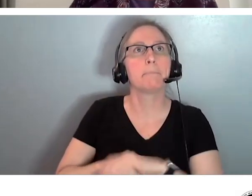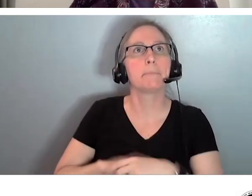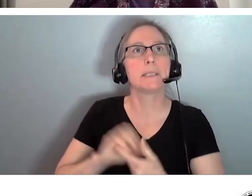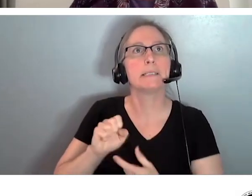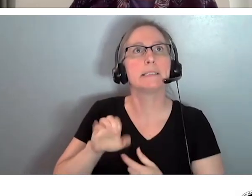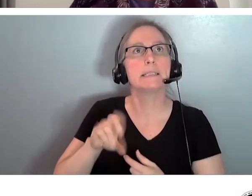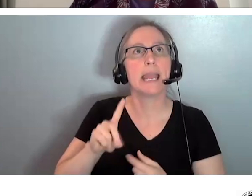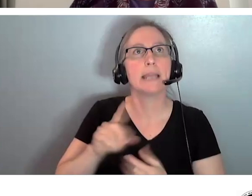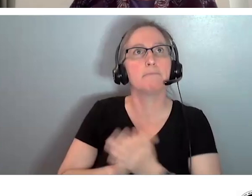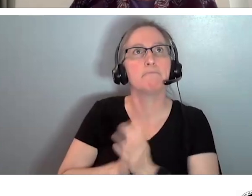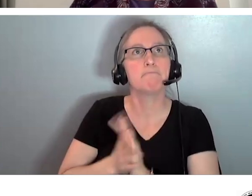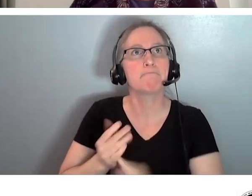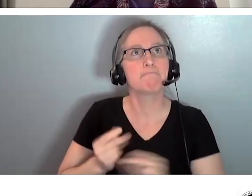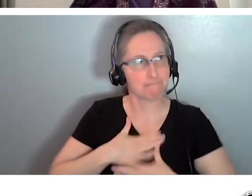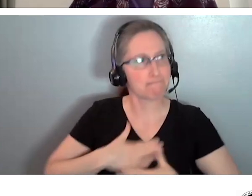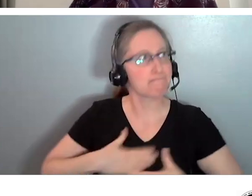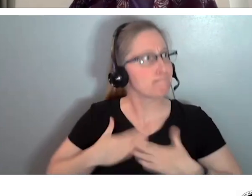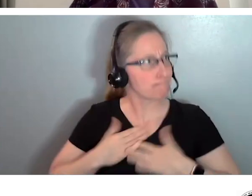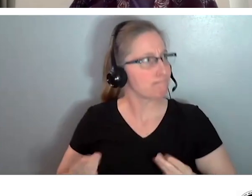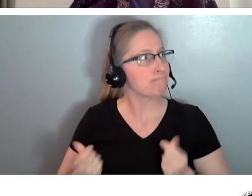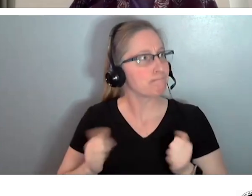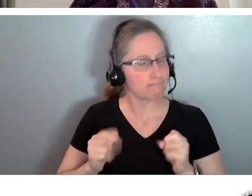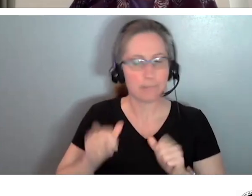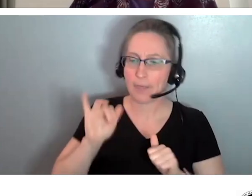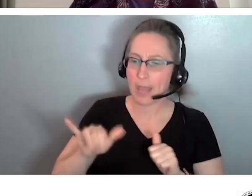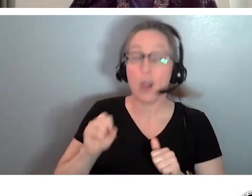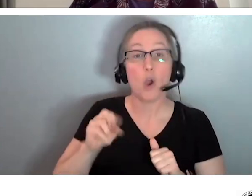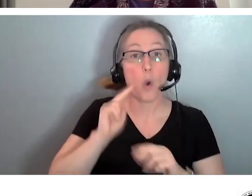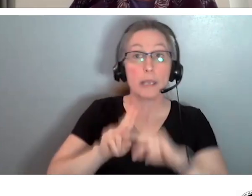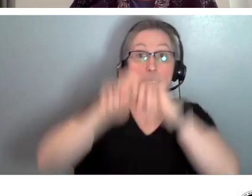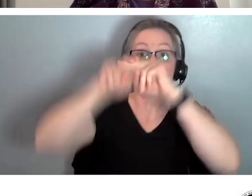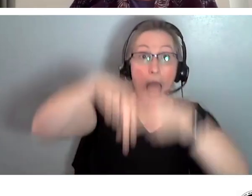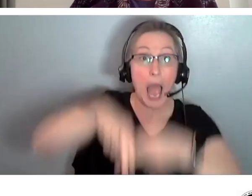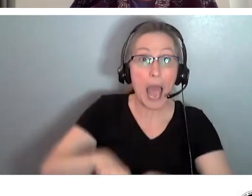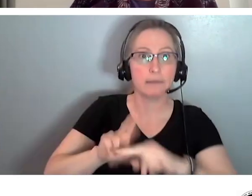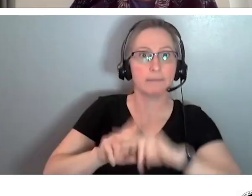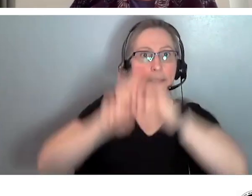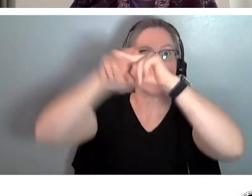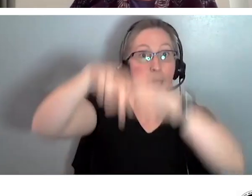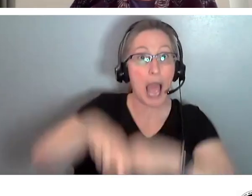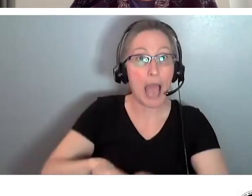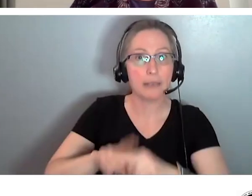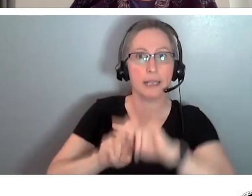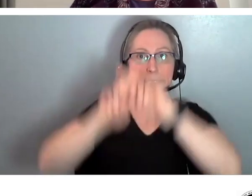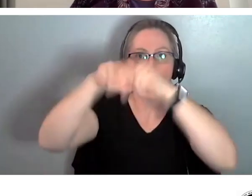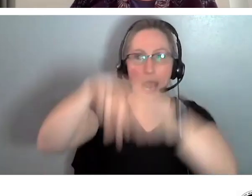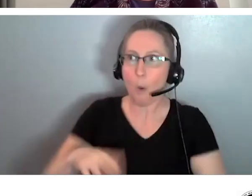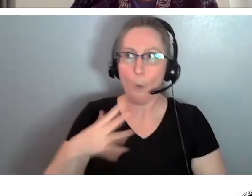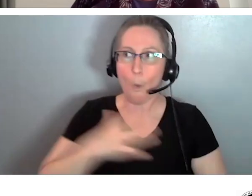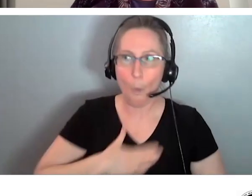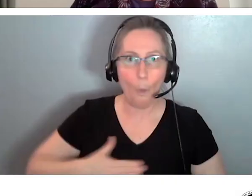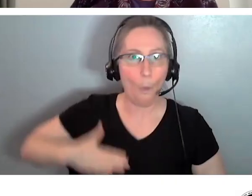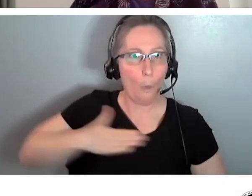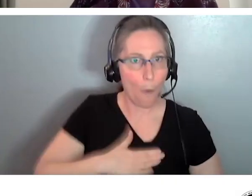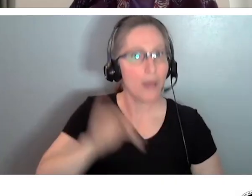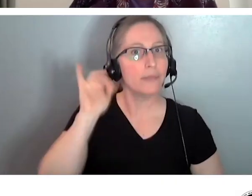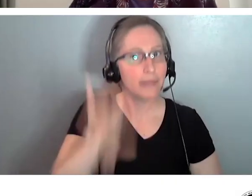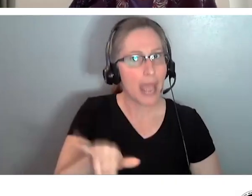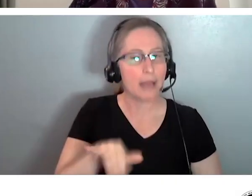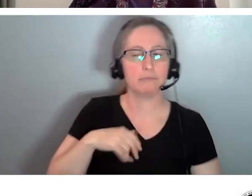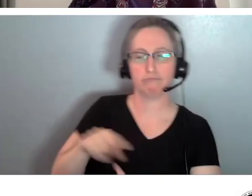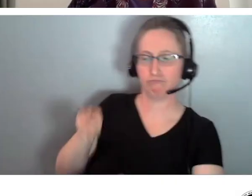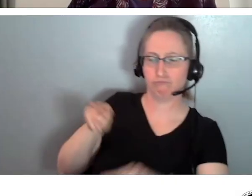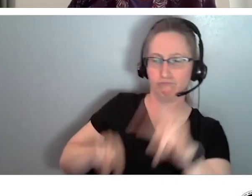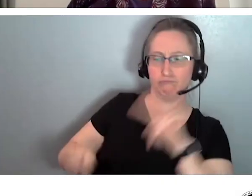long time and draw pleasure from that? Was it more the slide experience that they enjoyed